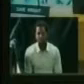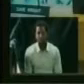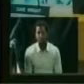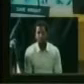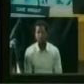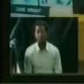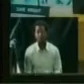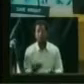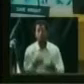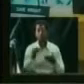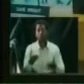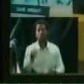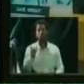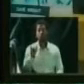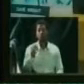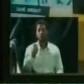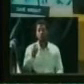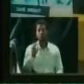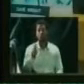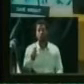Next is Jennifer Owen.